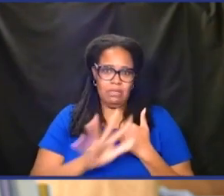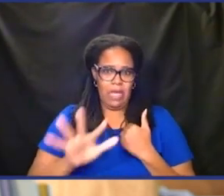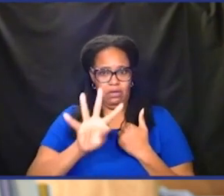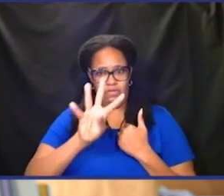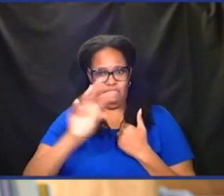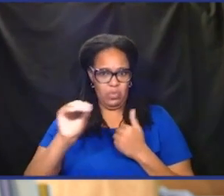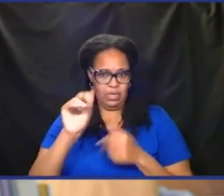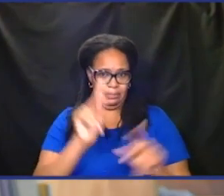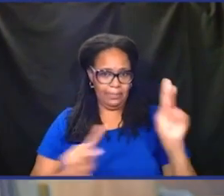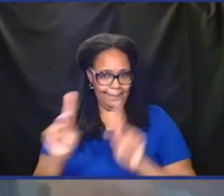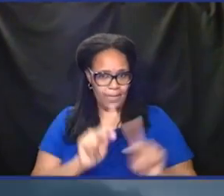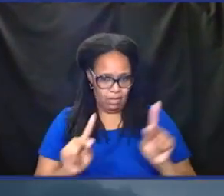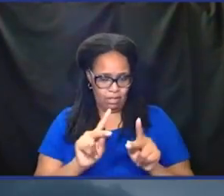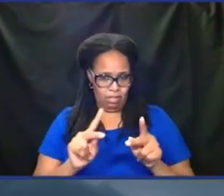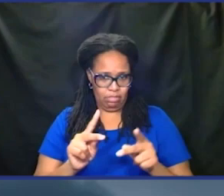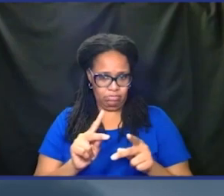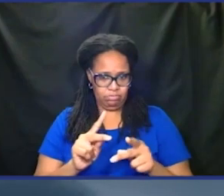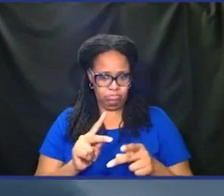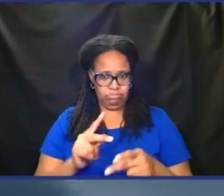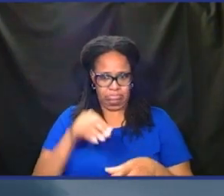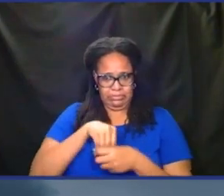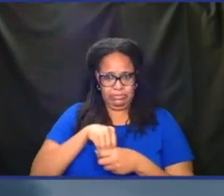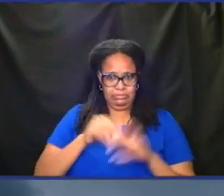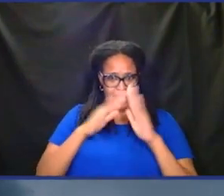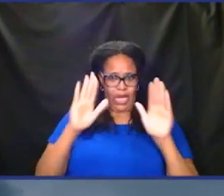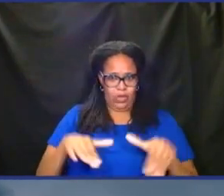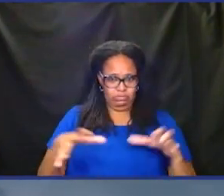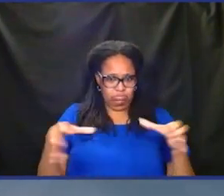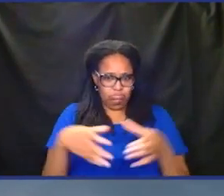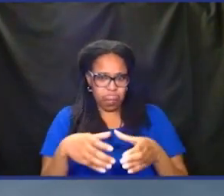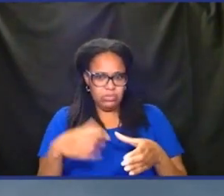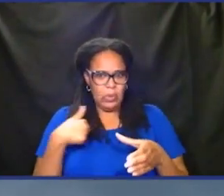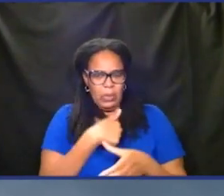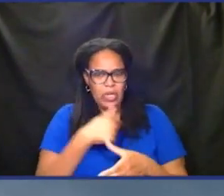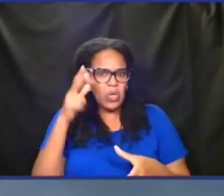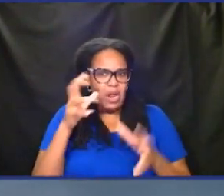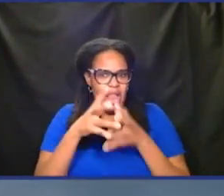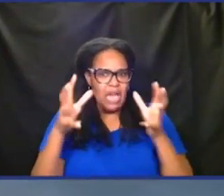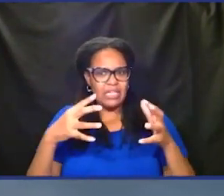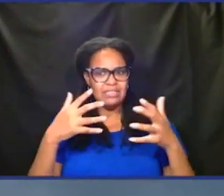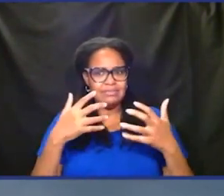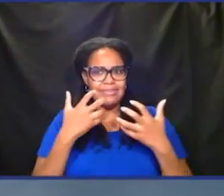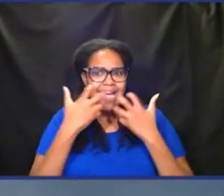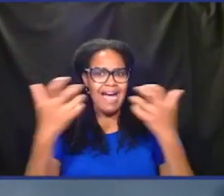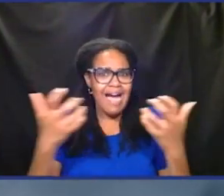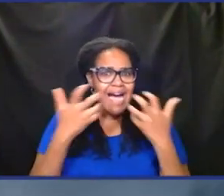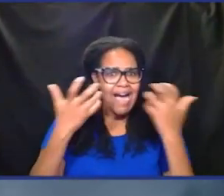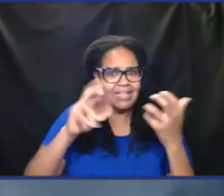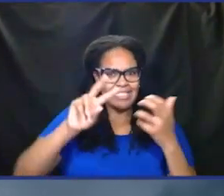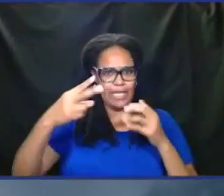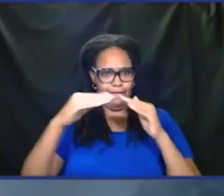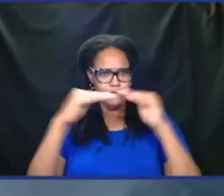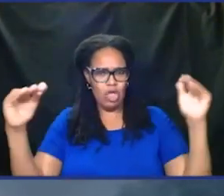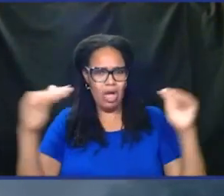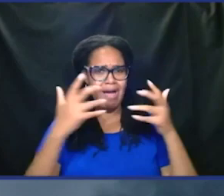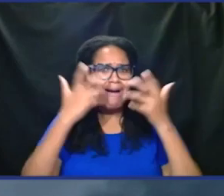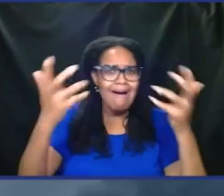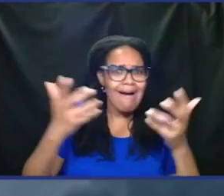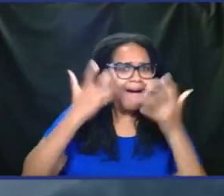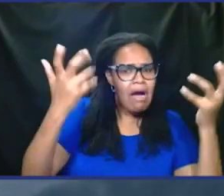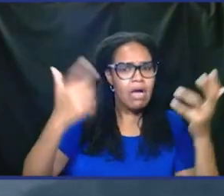40 people in our house. So we heard a lot of screaming in our second floor. So I